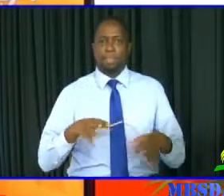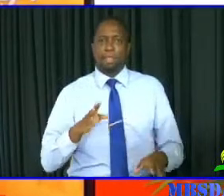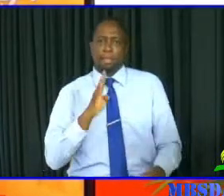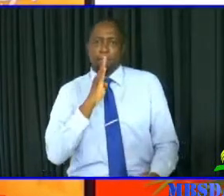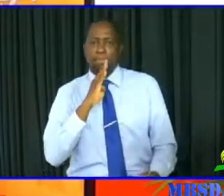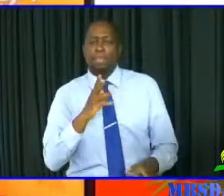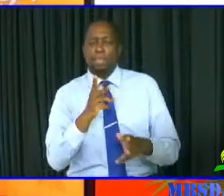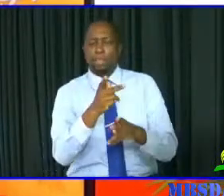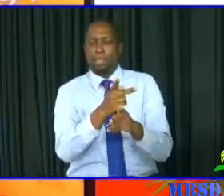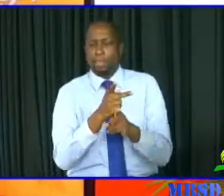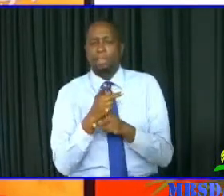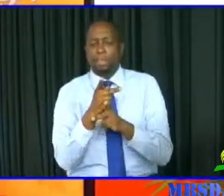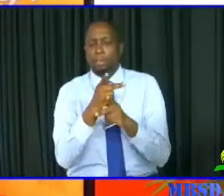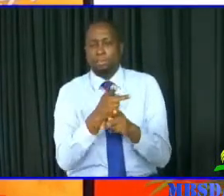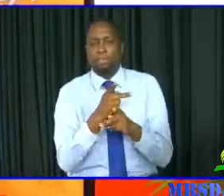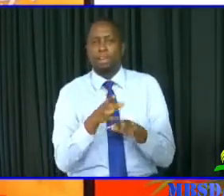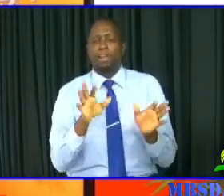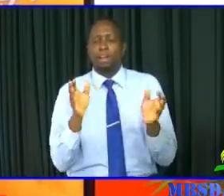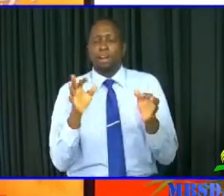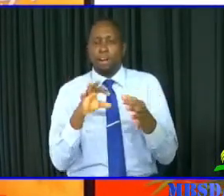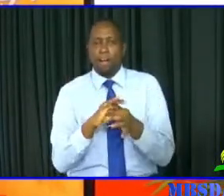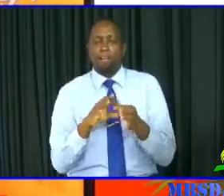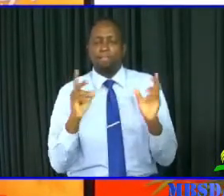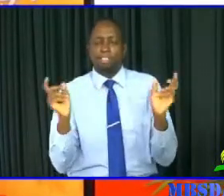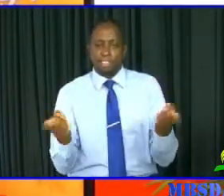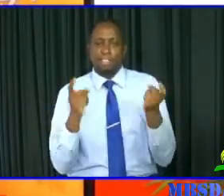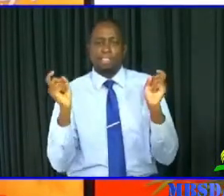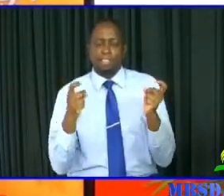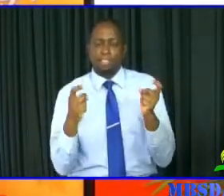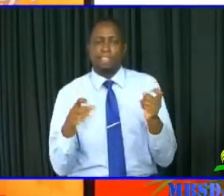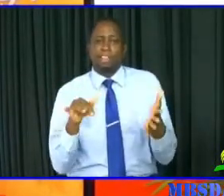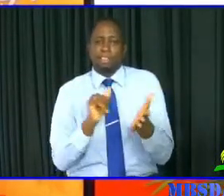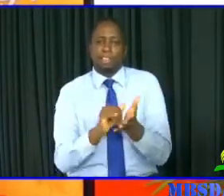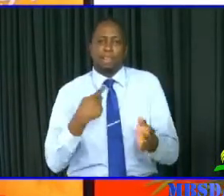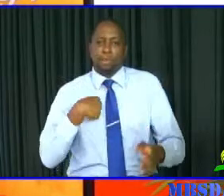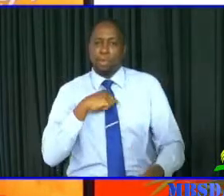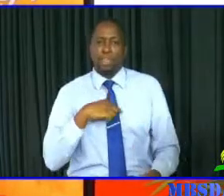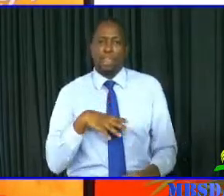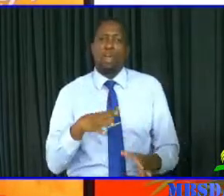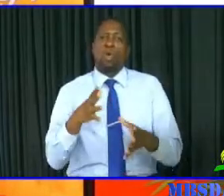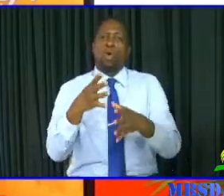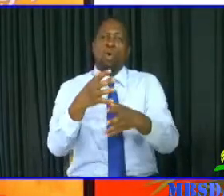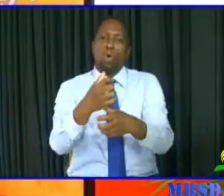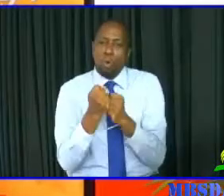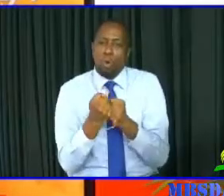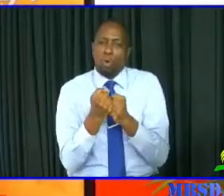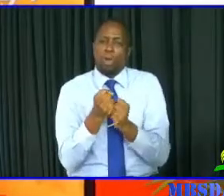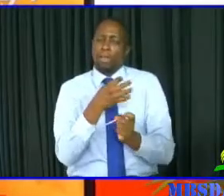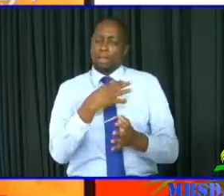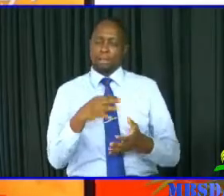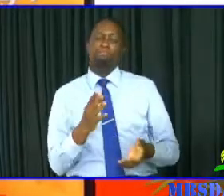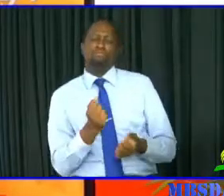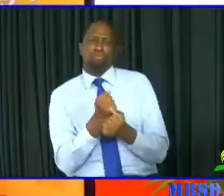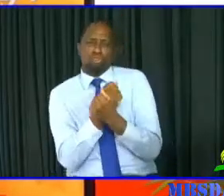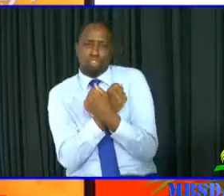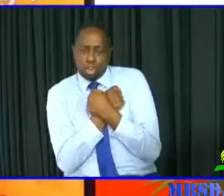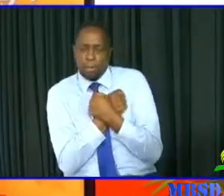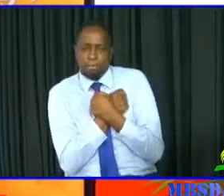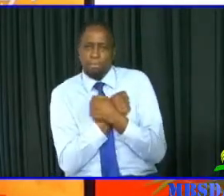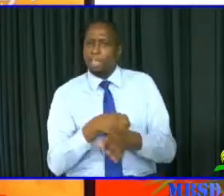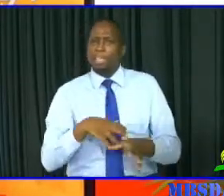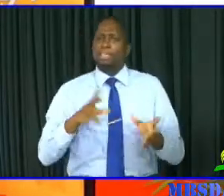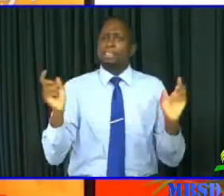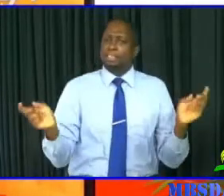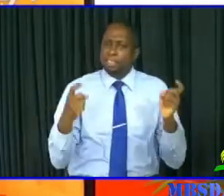besetting sins, those darling sins that we so dearly love, those sins that will impede our movement,